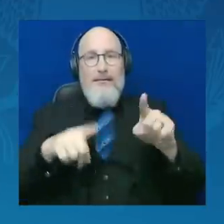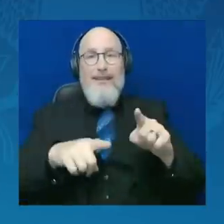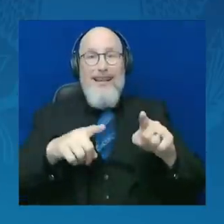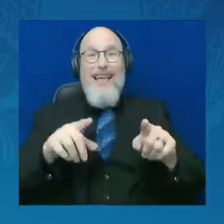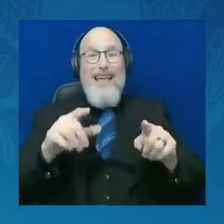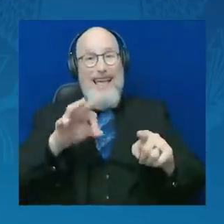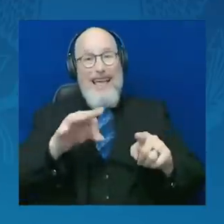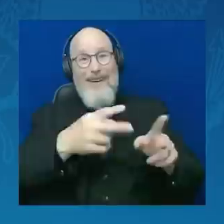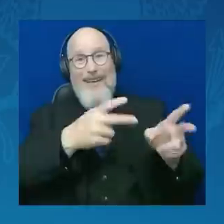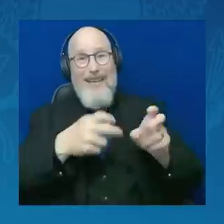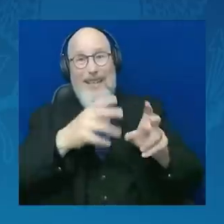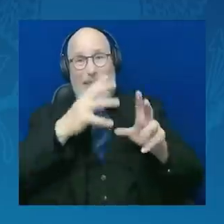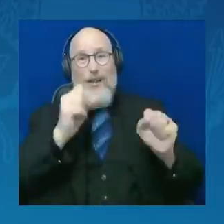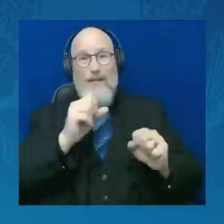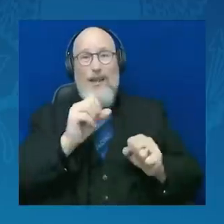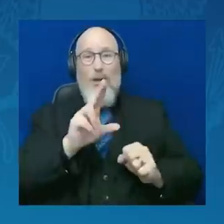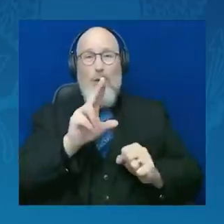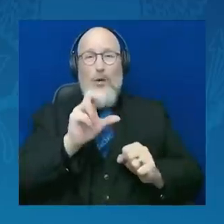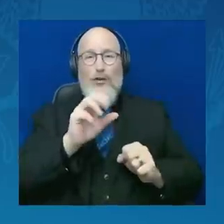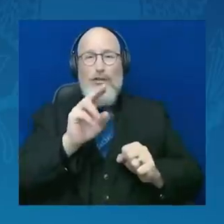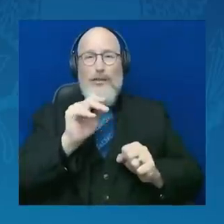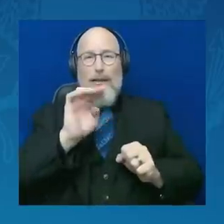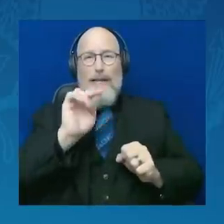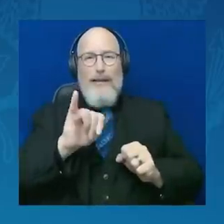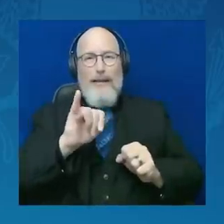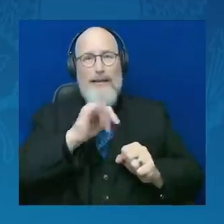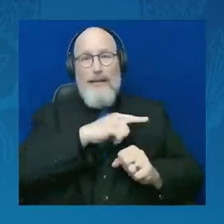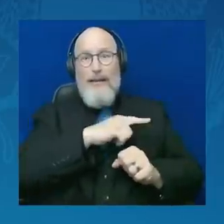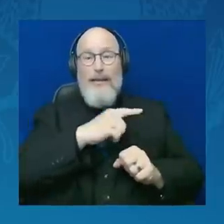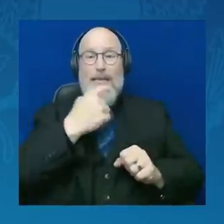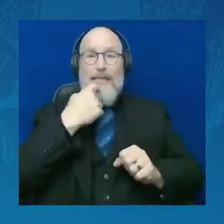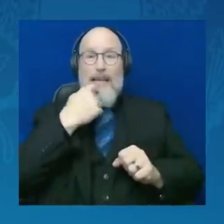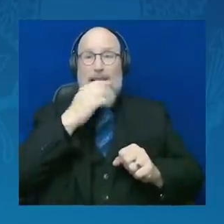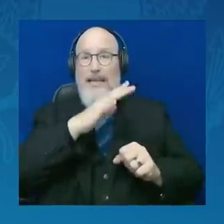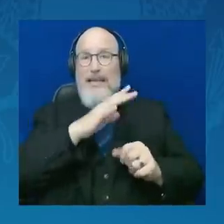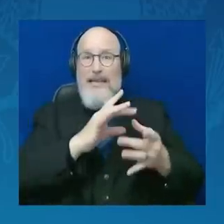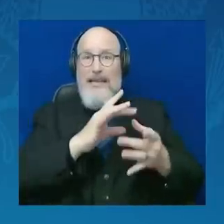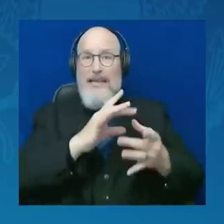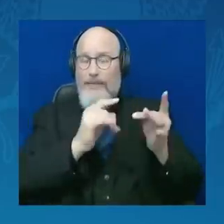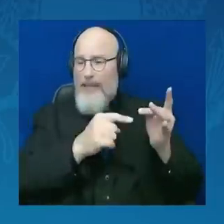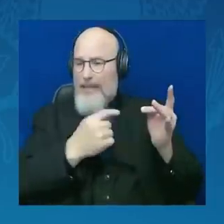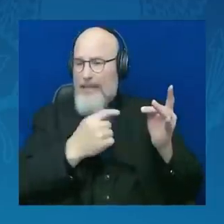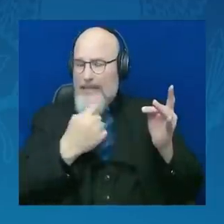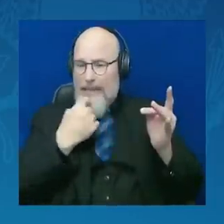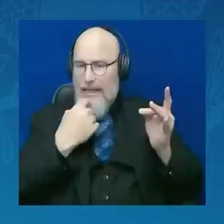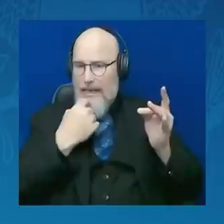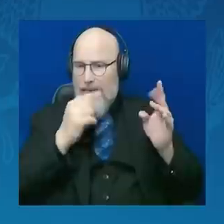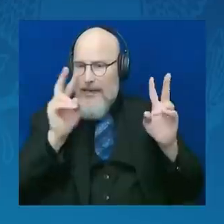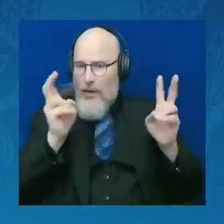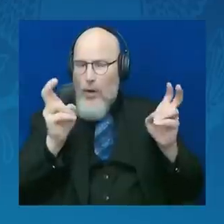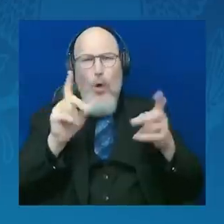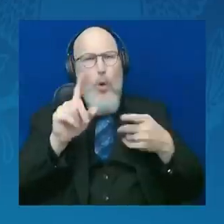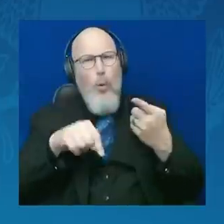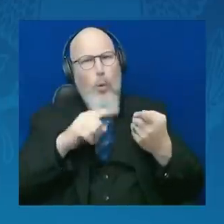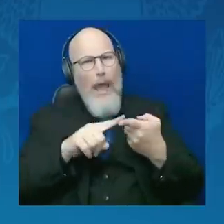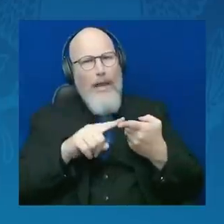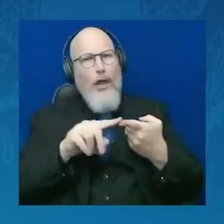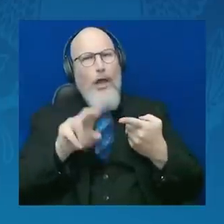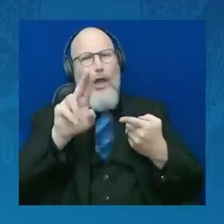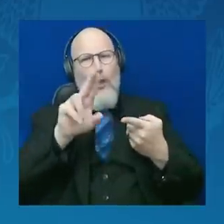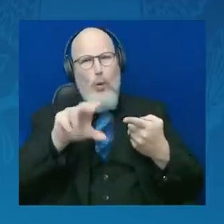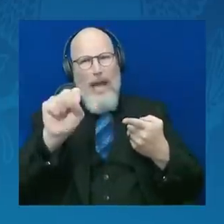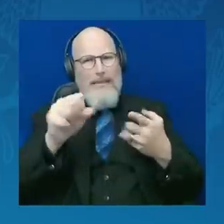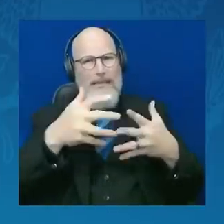to me back in 2008, he said, and I quote, Andrzej, when U.S. soldiers are on